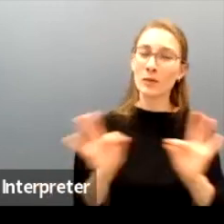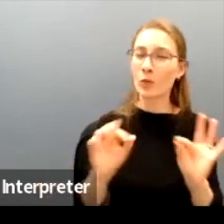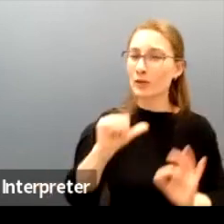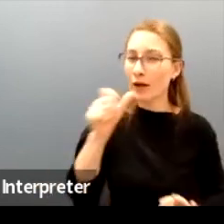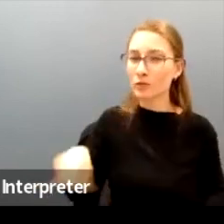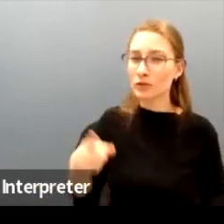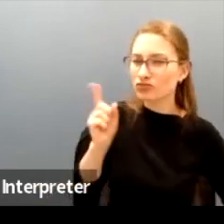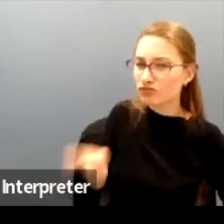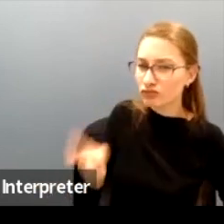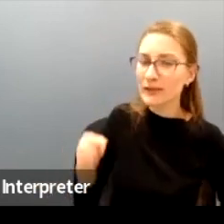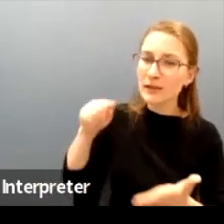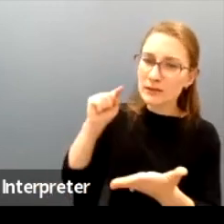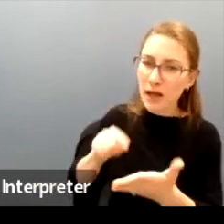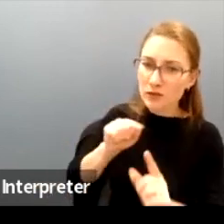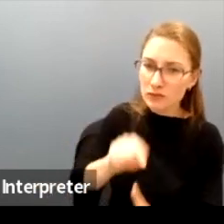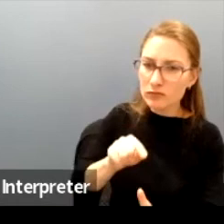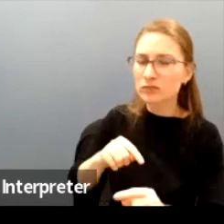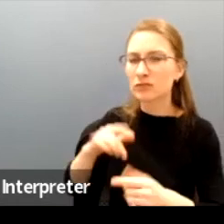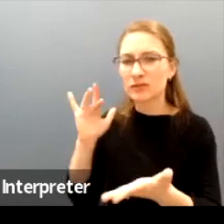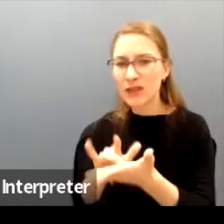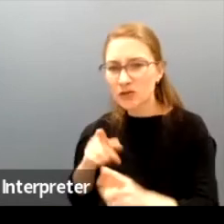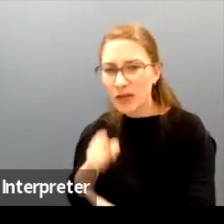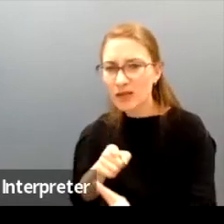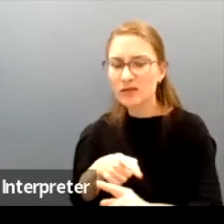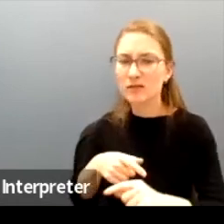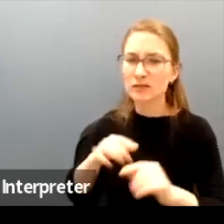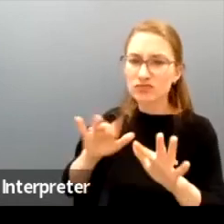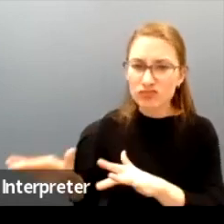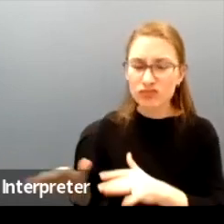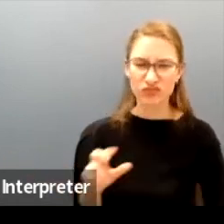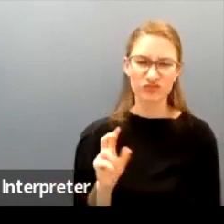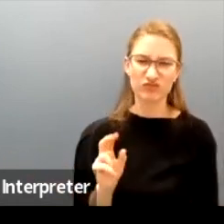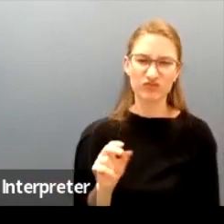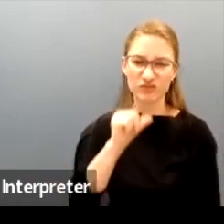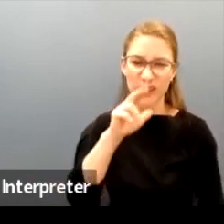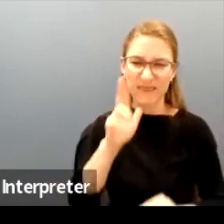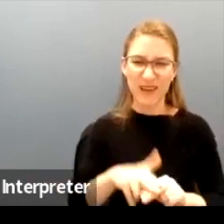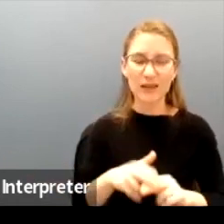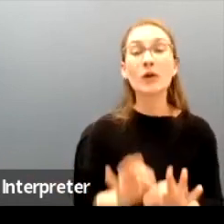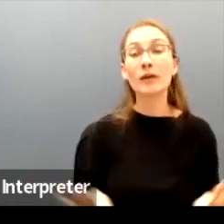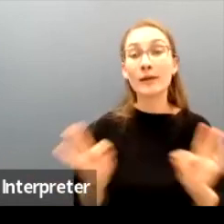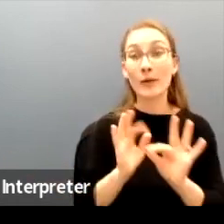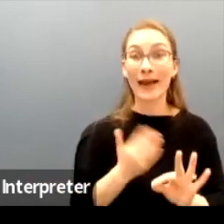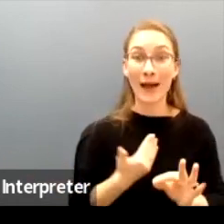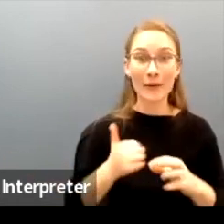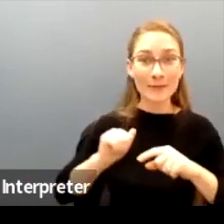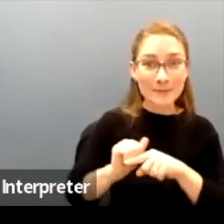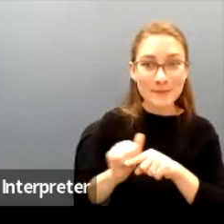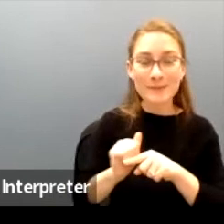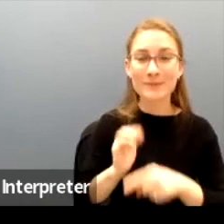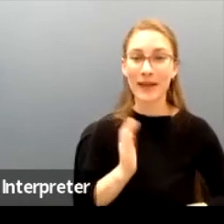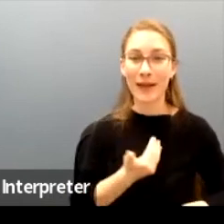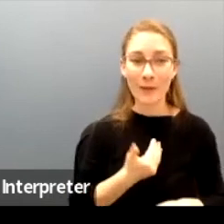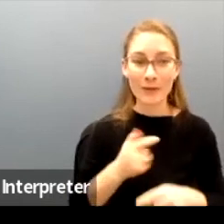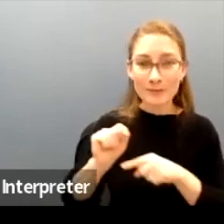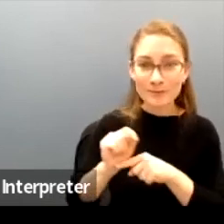more of, let's have fun. It's enjoyable. No one wants to be bombarded with questions. It's a fun process. We want it to be enjoyable for